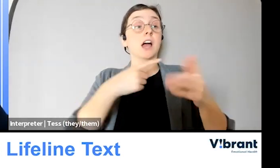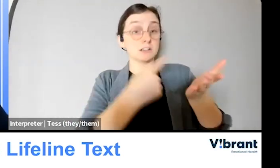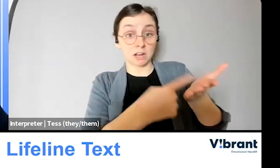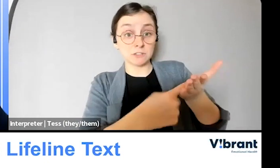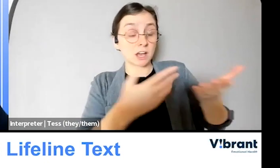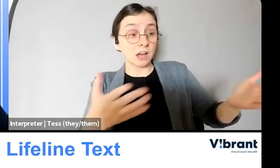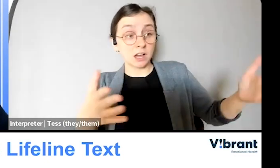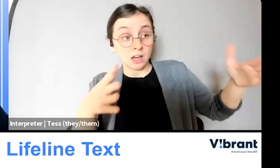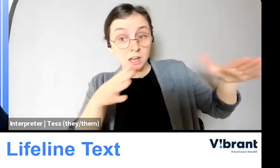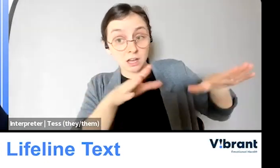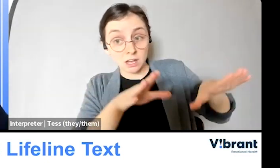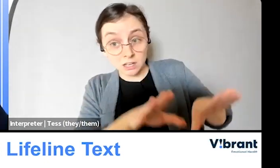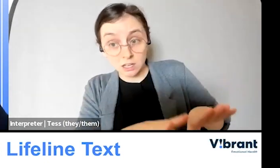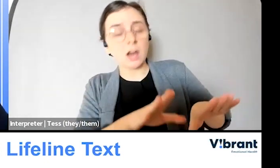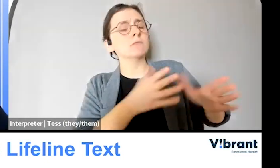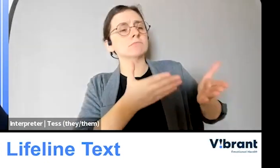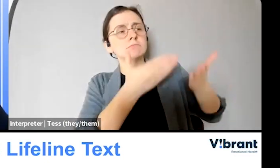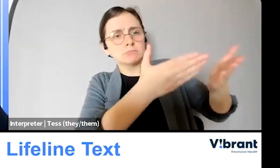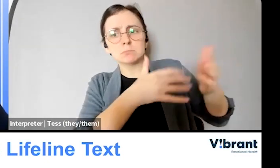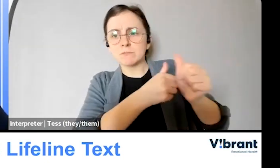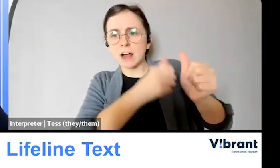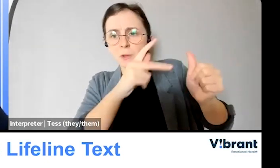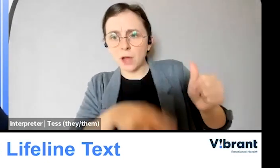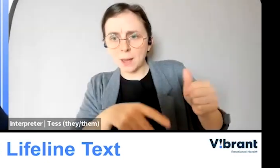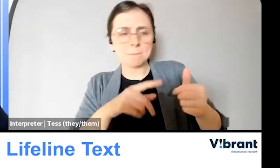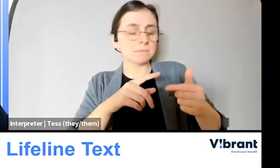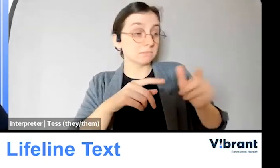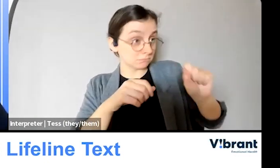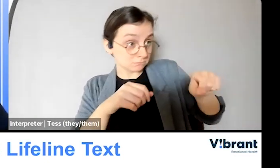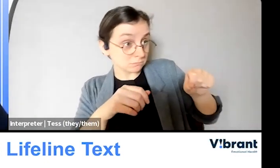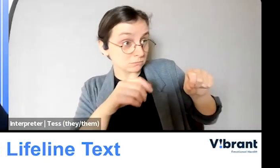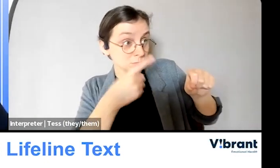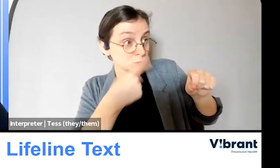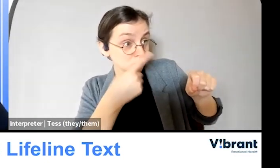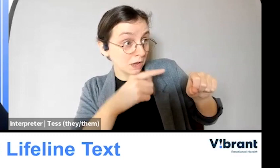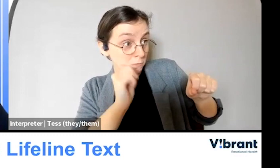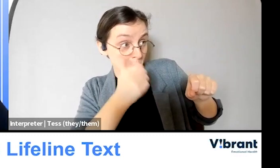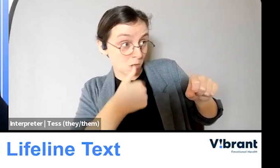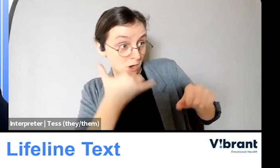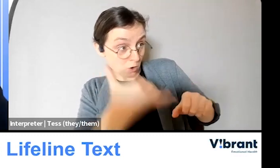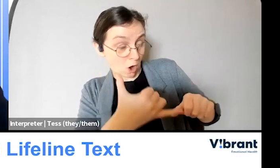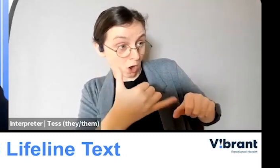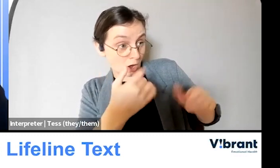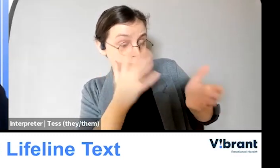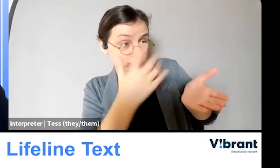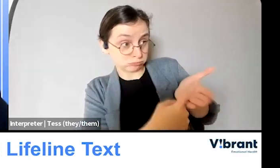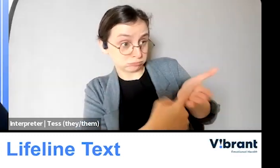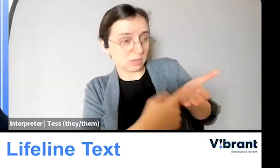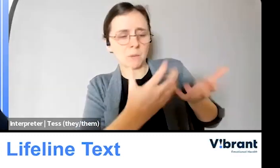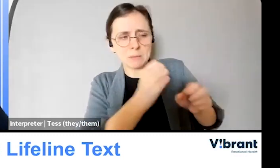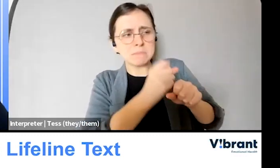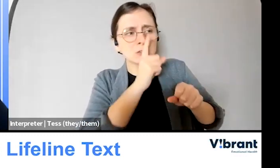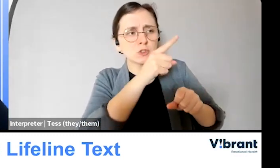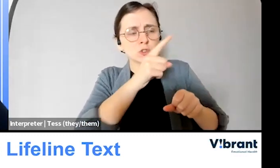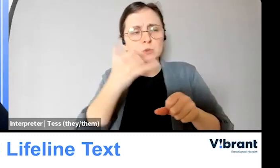offering follow-up if it's appropriate. That looks like, can I call you tomorrow? Or I want to make sure that you make the appointment, so